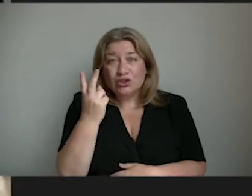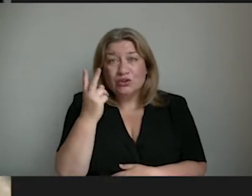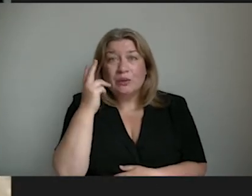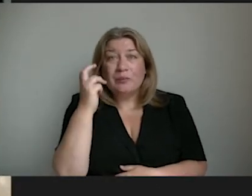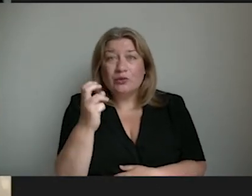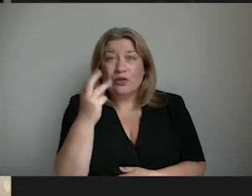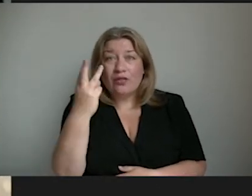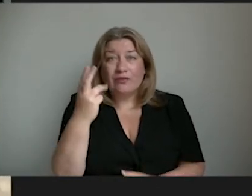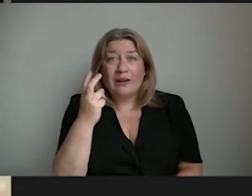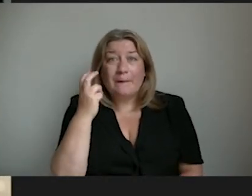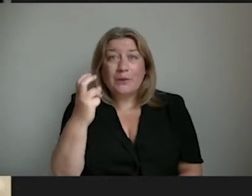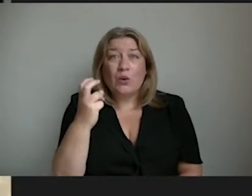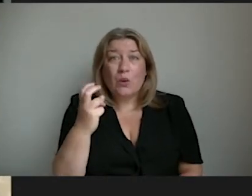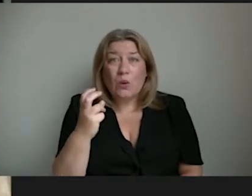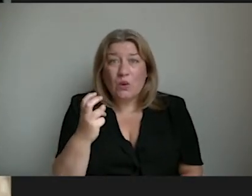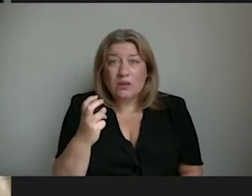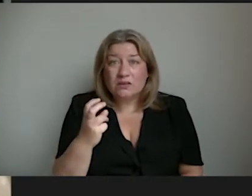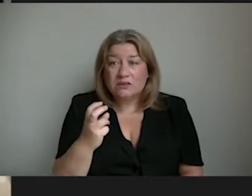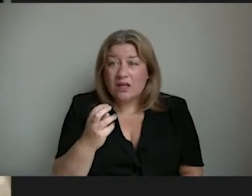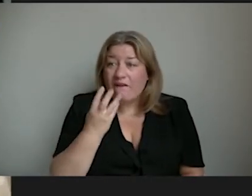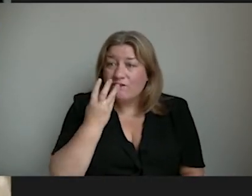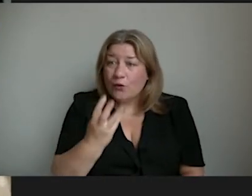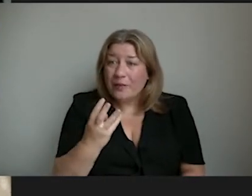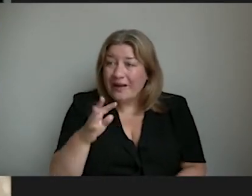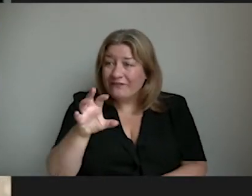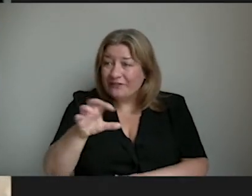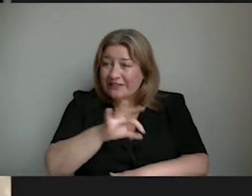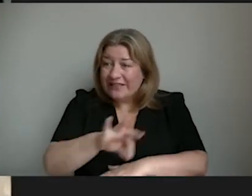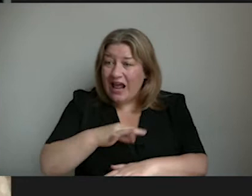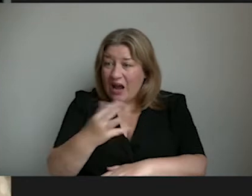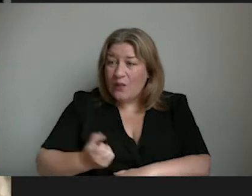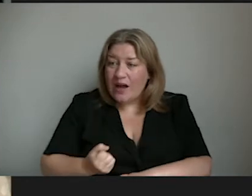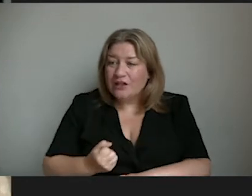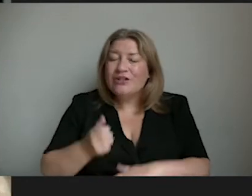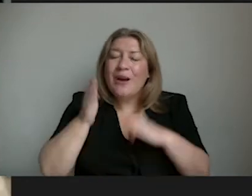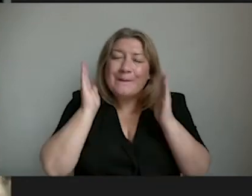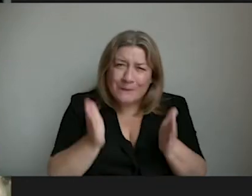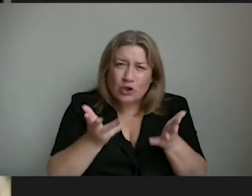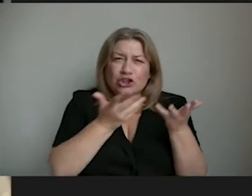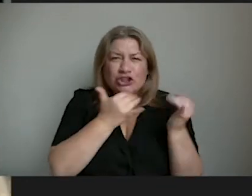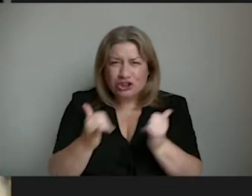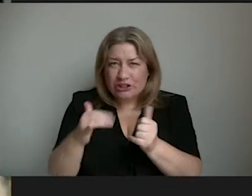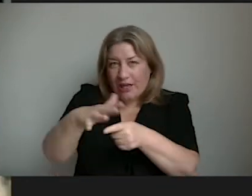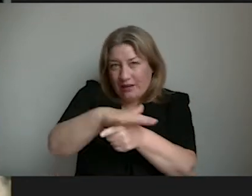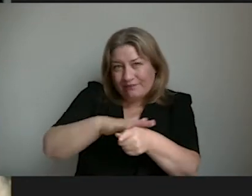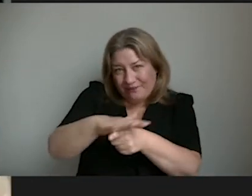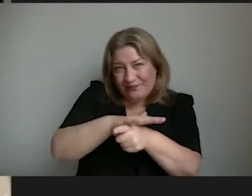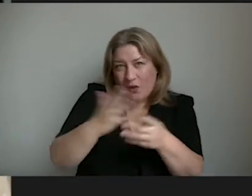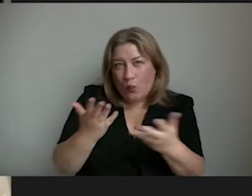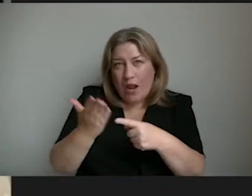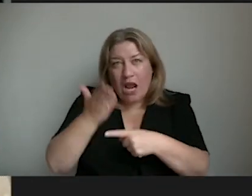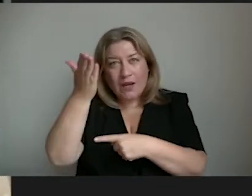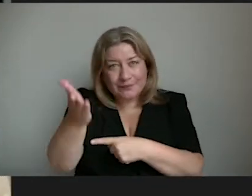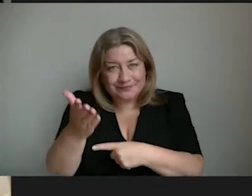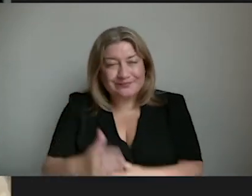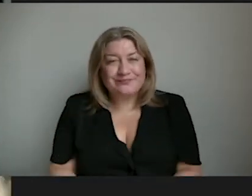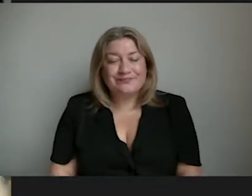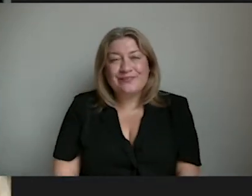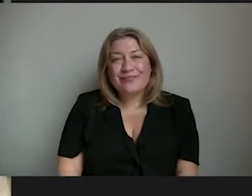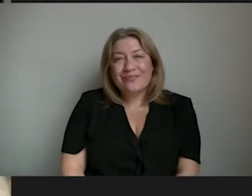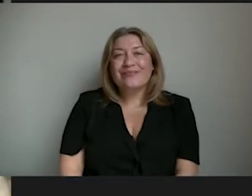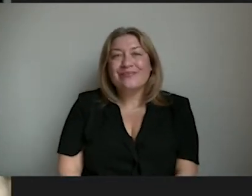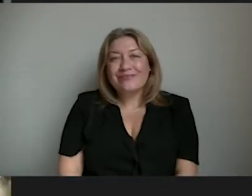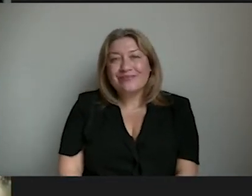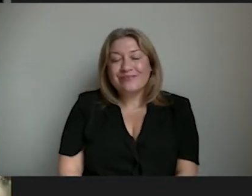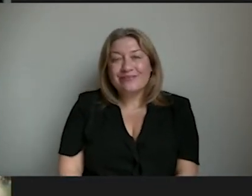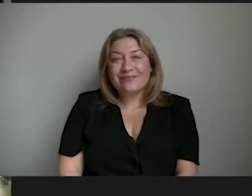to and from work every day on potentially £4.15 an hour. So definitely double check the location of your vacancy